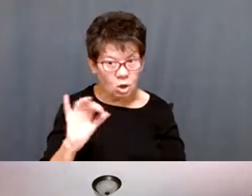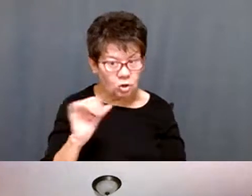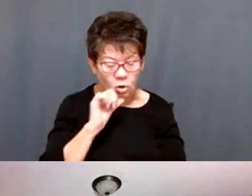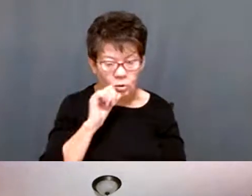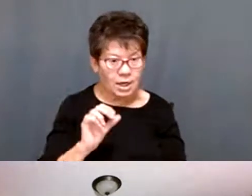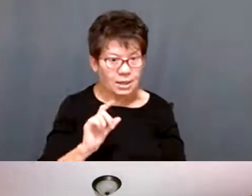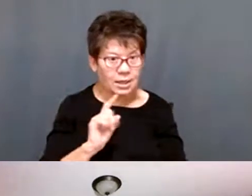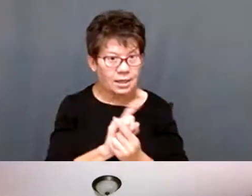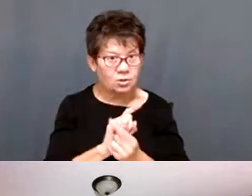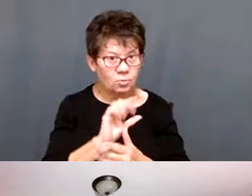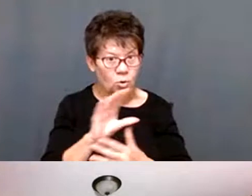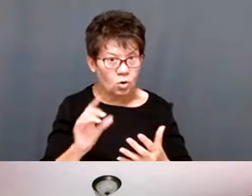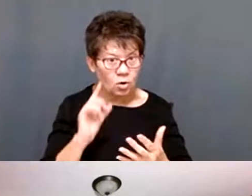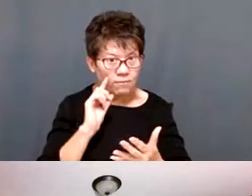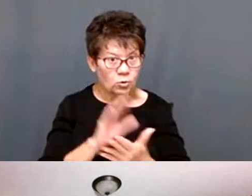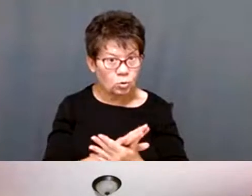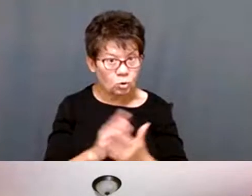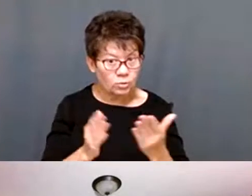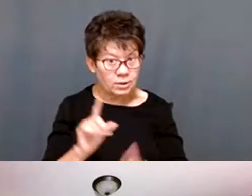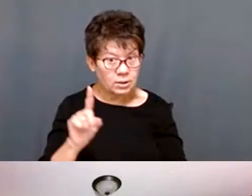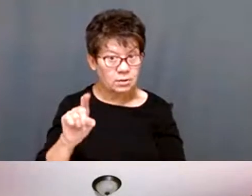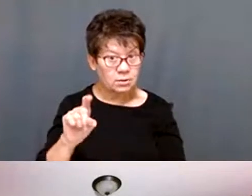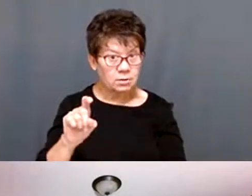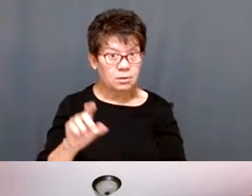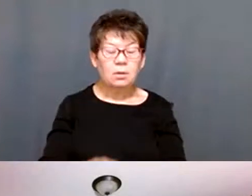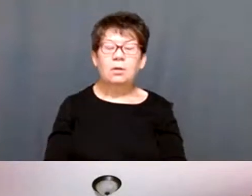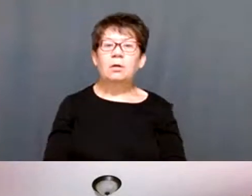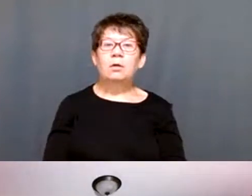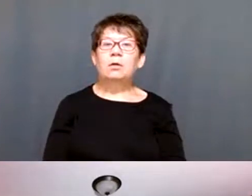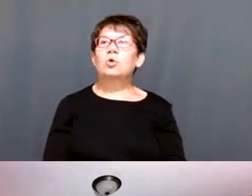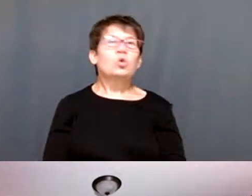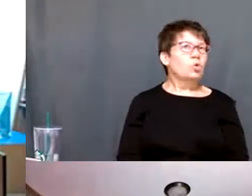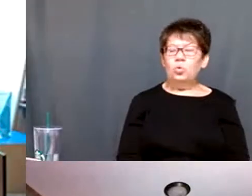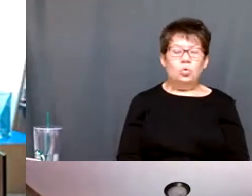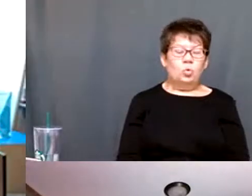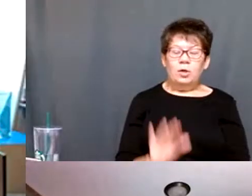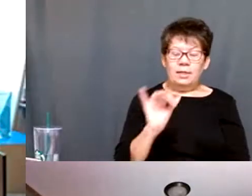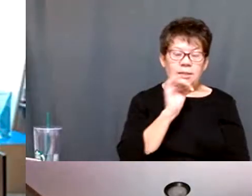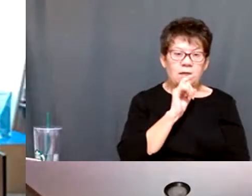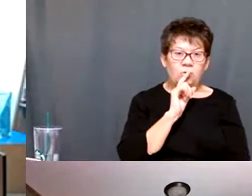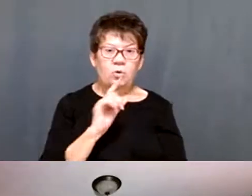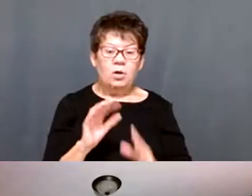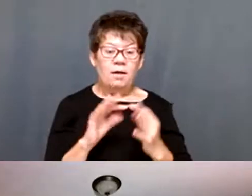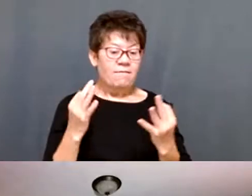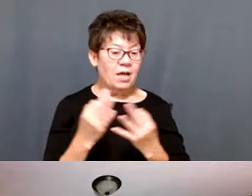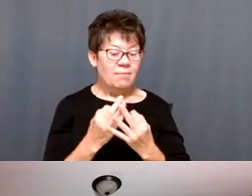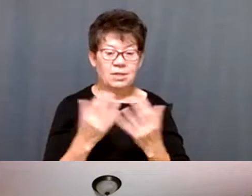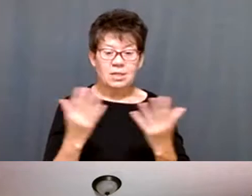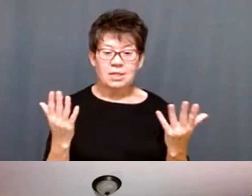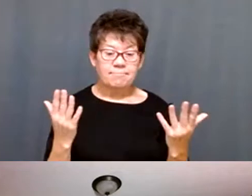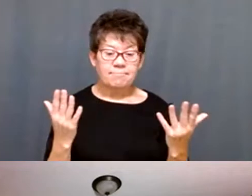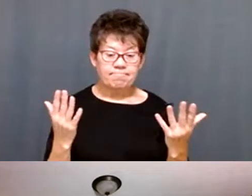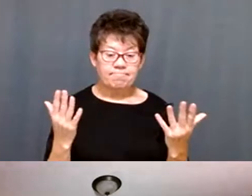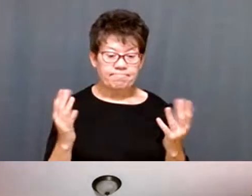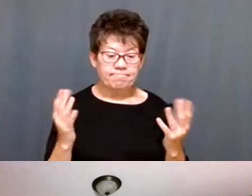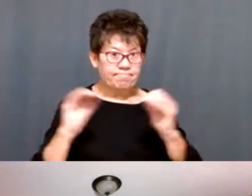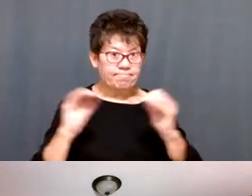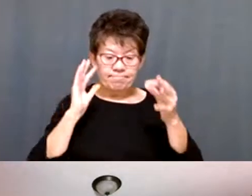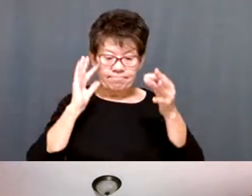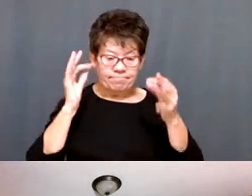school services? Amanda? That's not true. If a family does not make their decision,